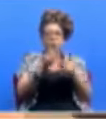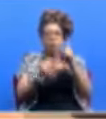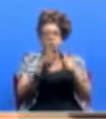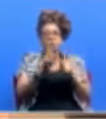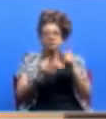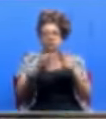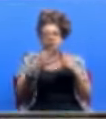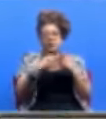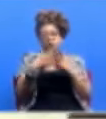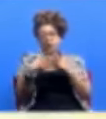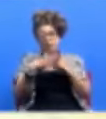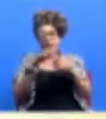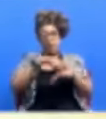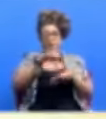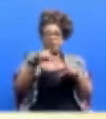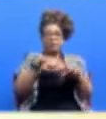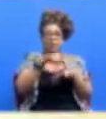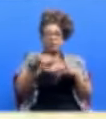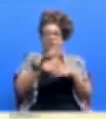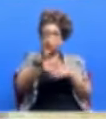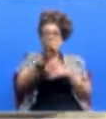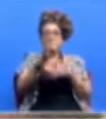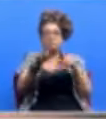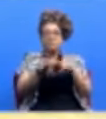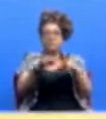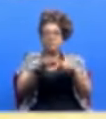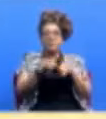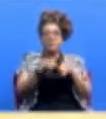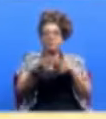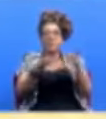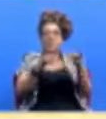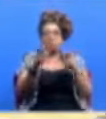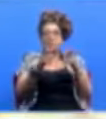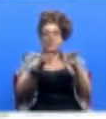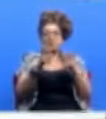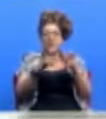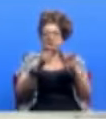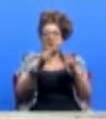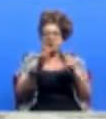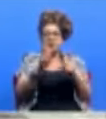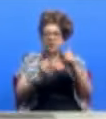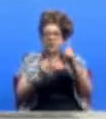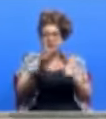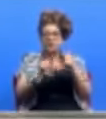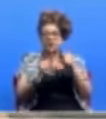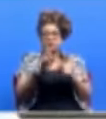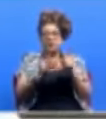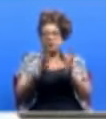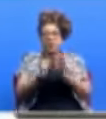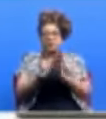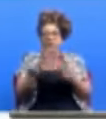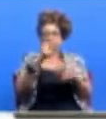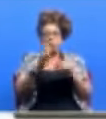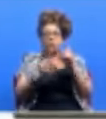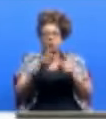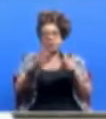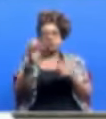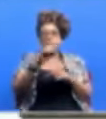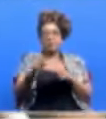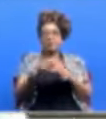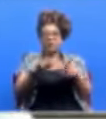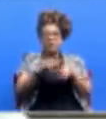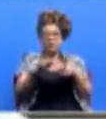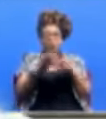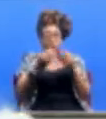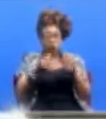at least 8 to 9 hours. The vendor is also able to regulate the amount of heat easily and cook the Smokies well. Ni solution ambayo